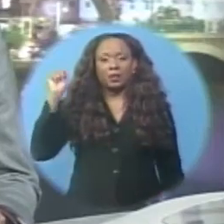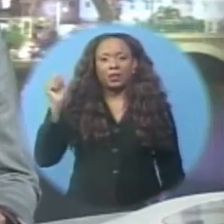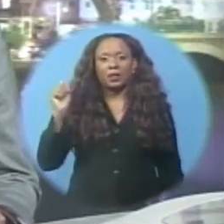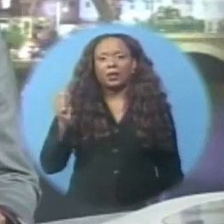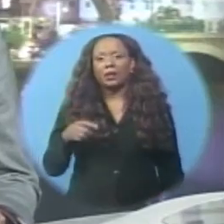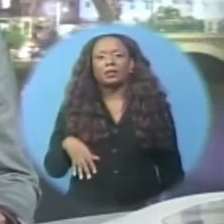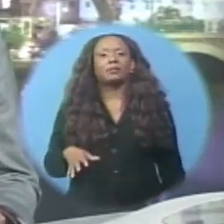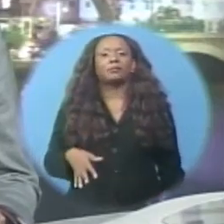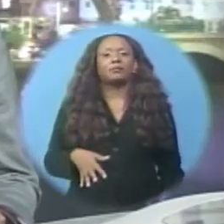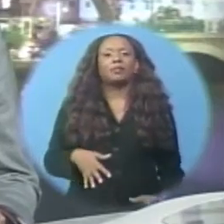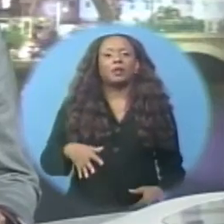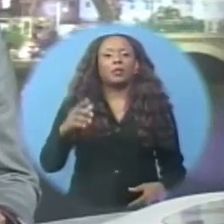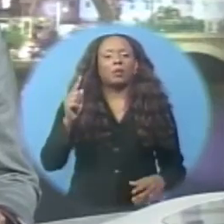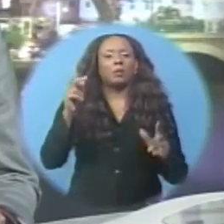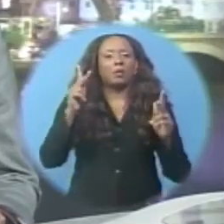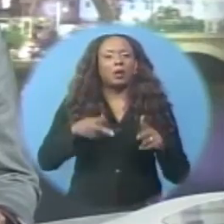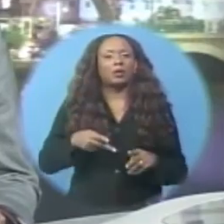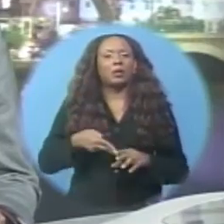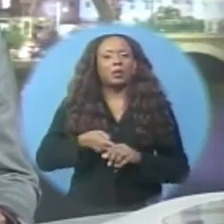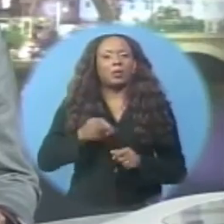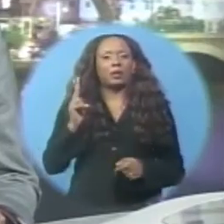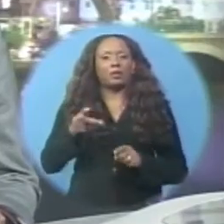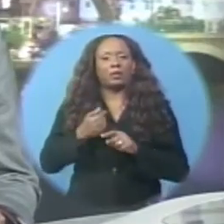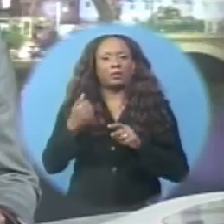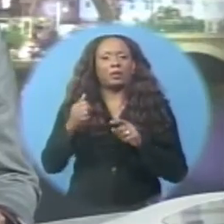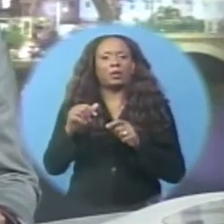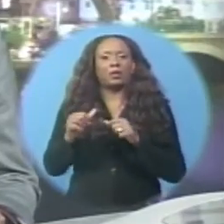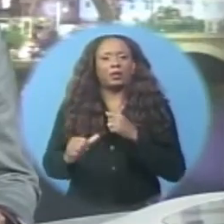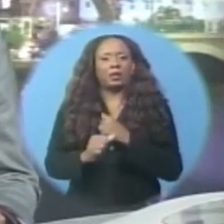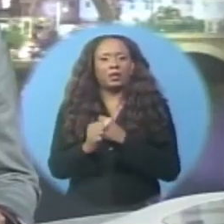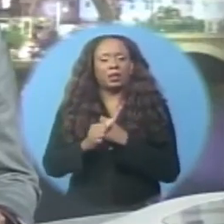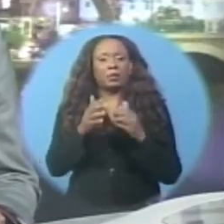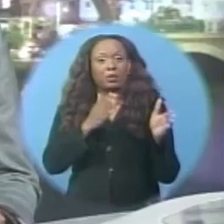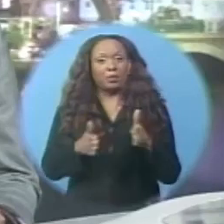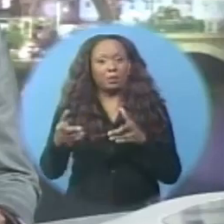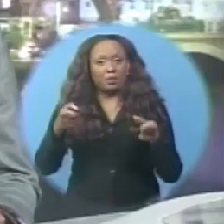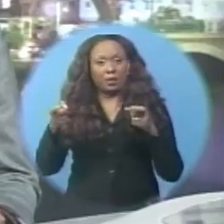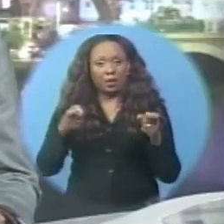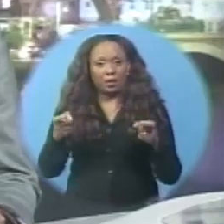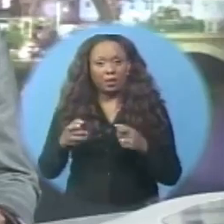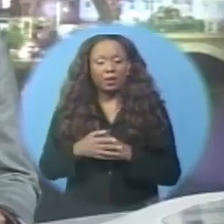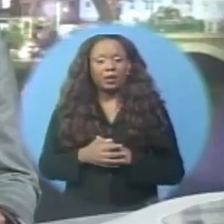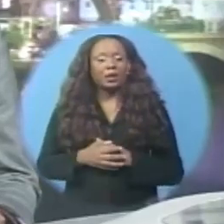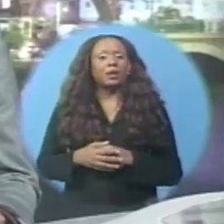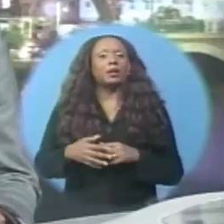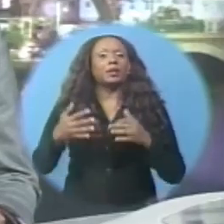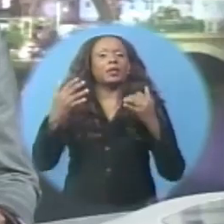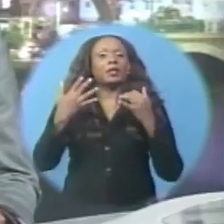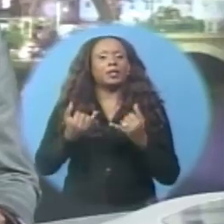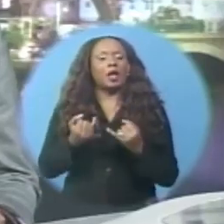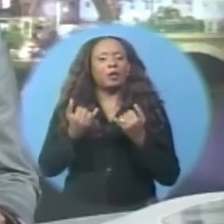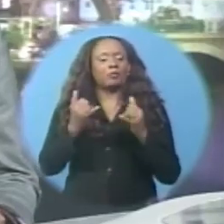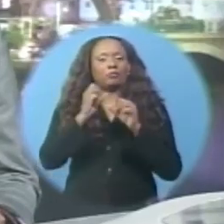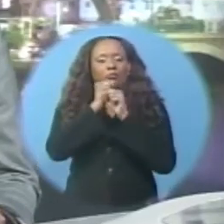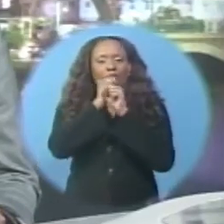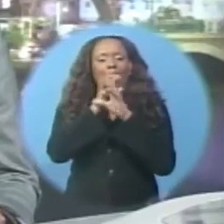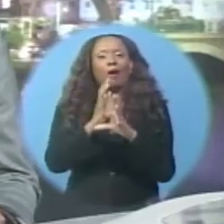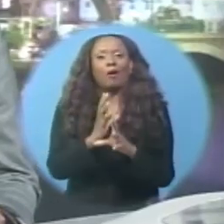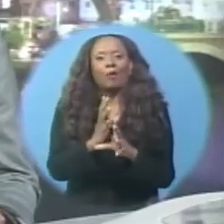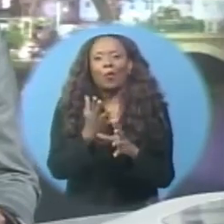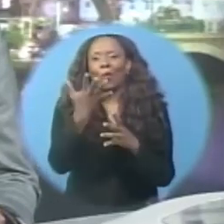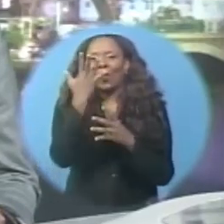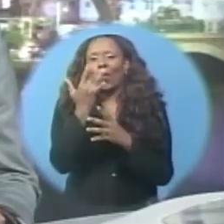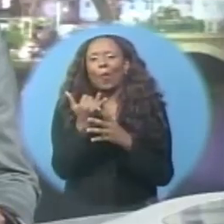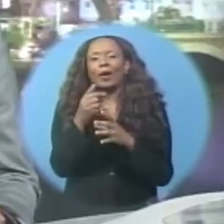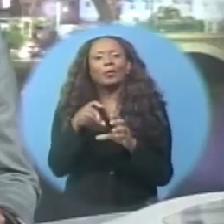mere days after he resigned from the Office of Disaster Preparedness and Management, Dave Williams is breaking his silence about what caused him to sever ties